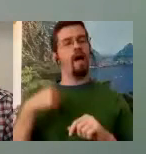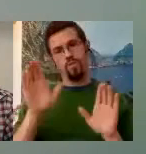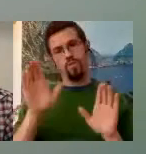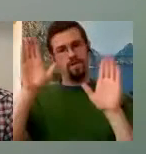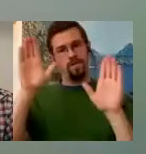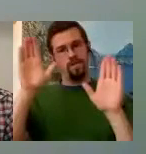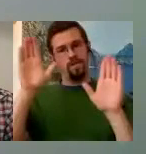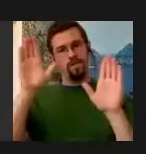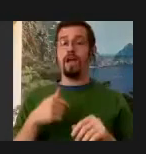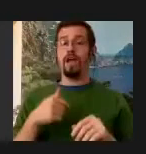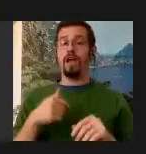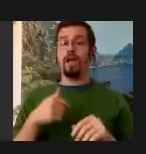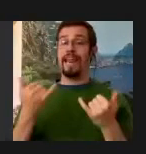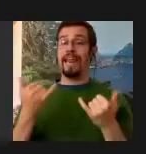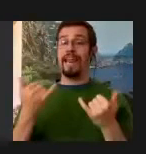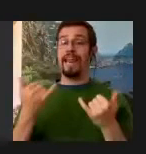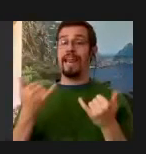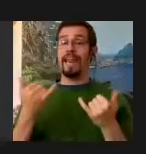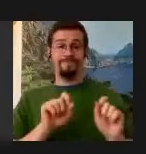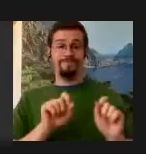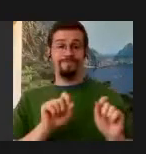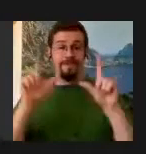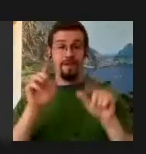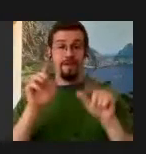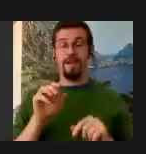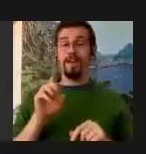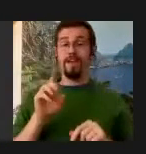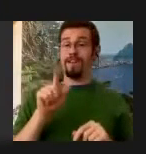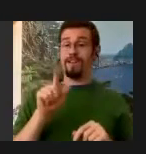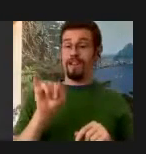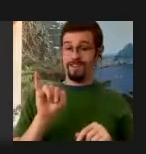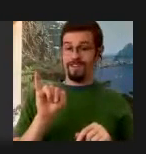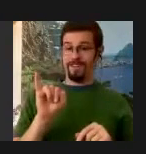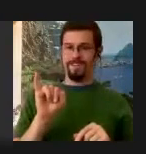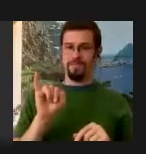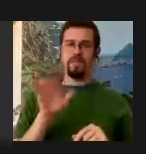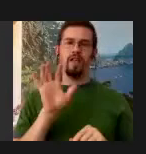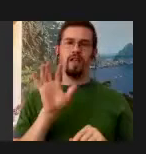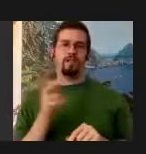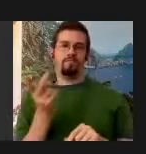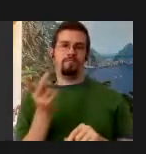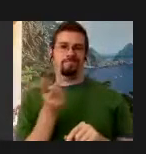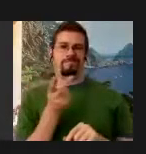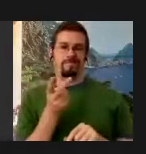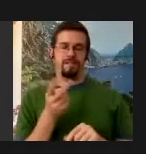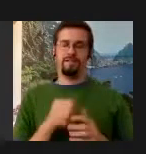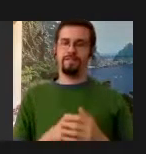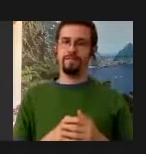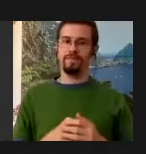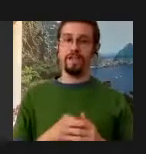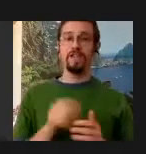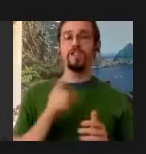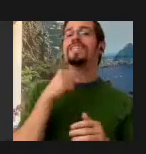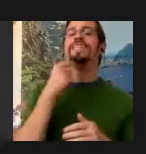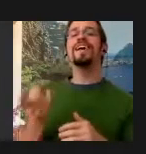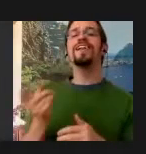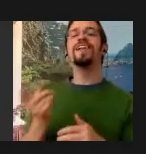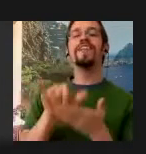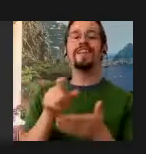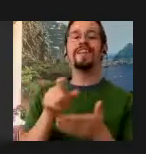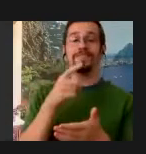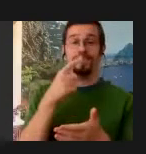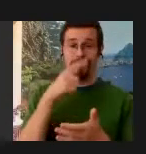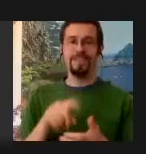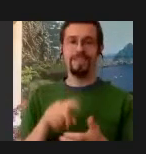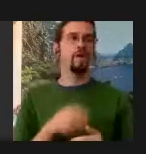And here I'm going to put Mohamed Dolly back so you can tell us what I just said in Arabic. Okay. Okay. Thank you.